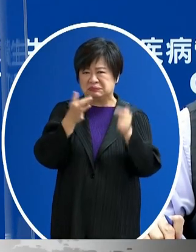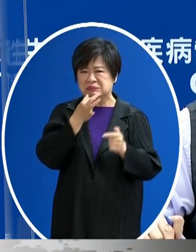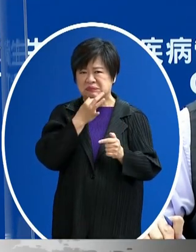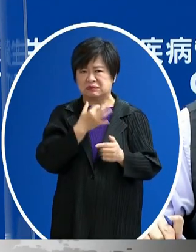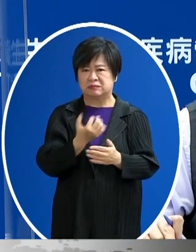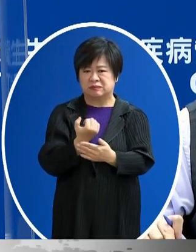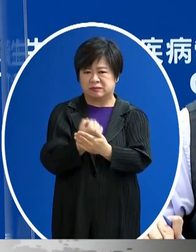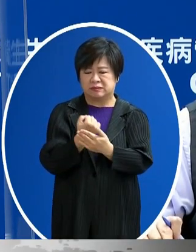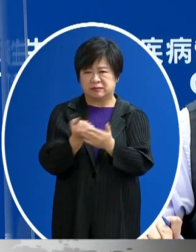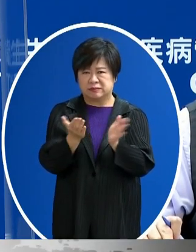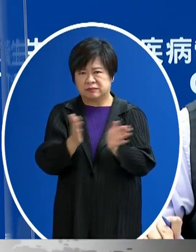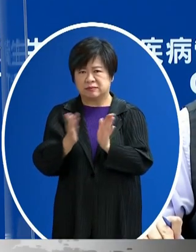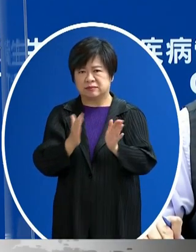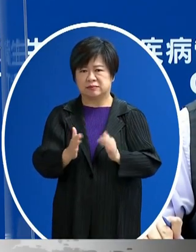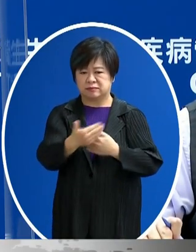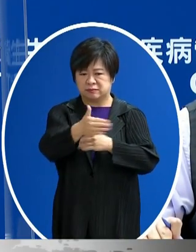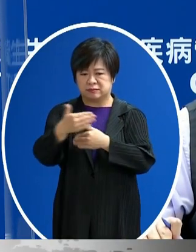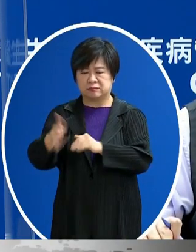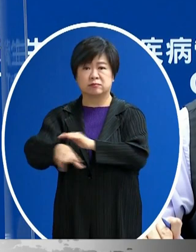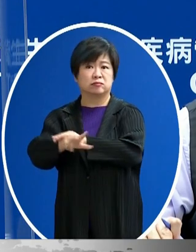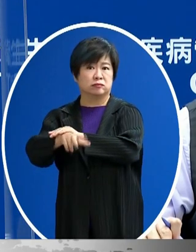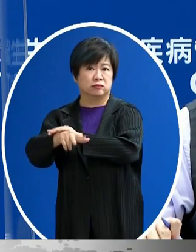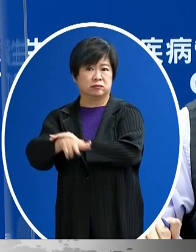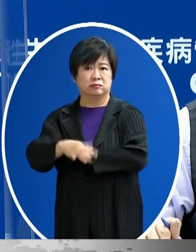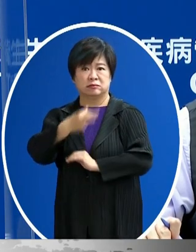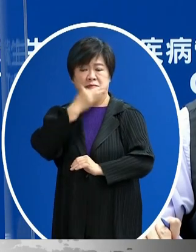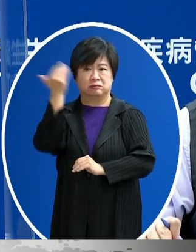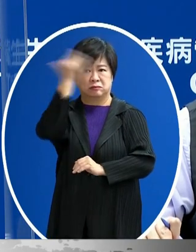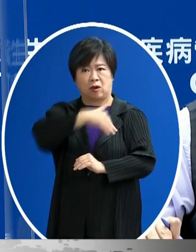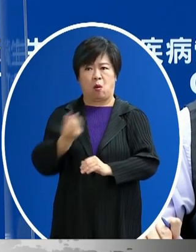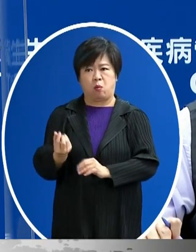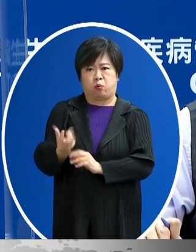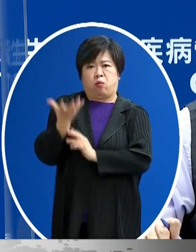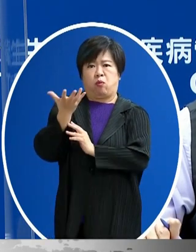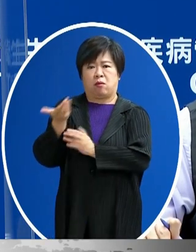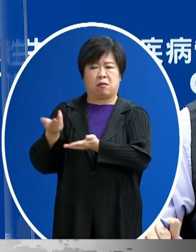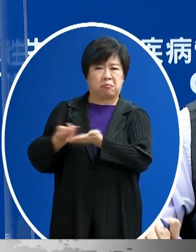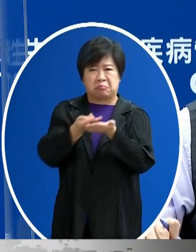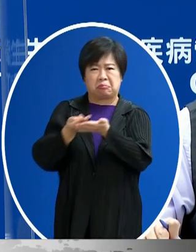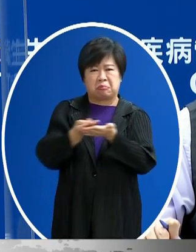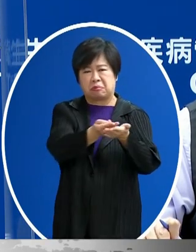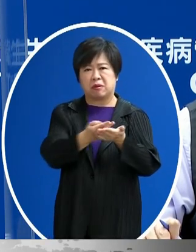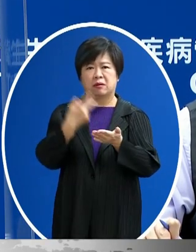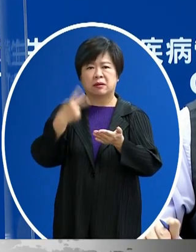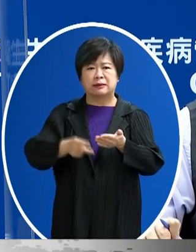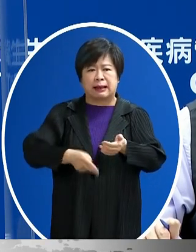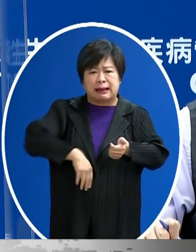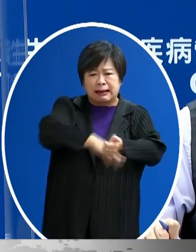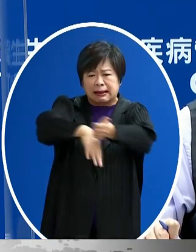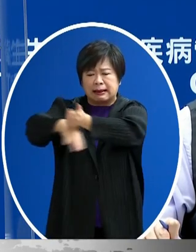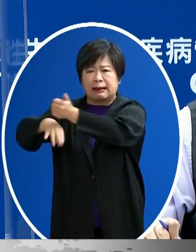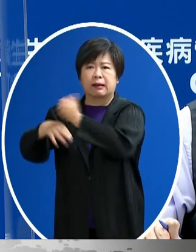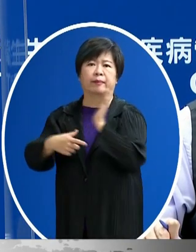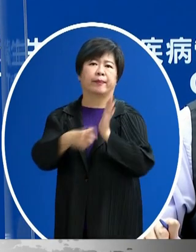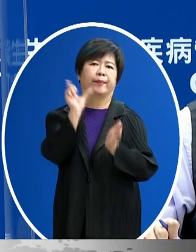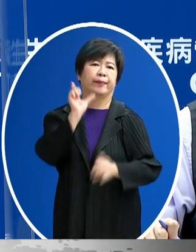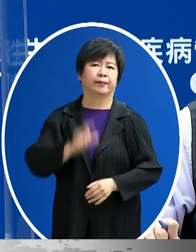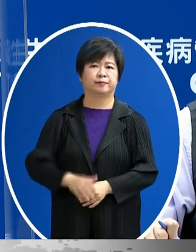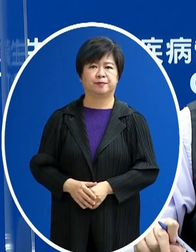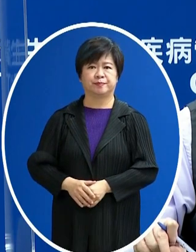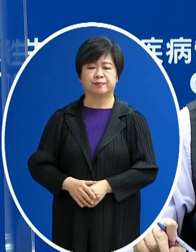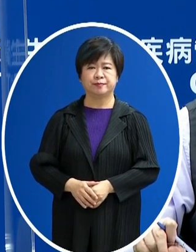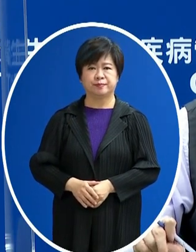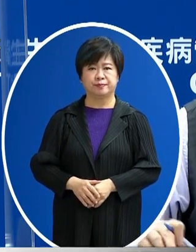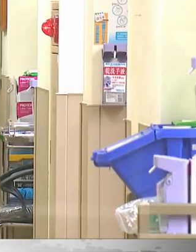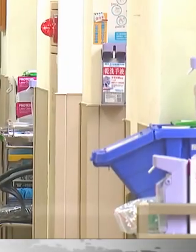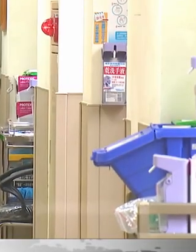Given the current situation, we need to prepare a medical response earlier. Otherwise, if there ends up being a large number of patients, we won't have enough time to clear